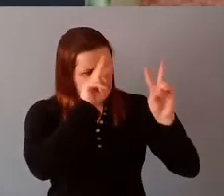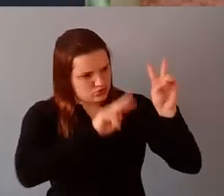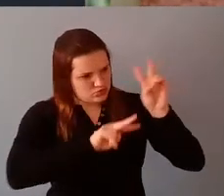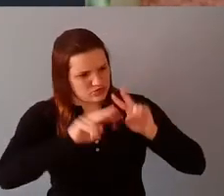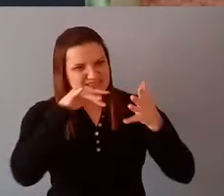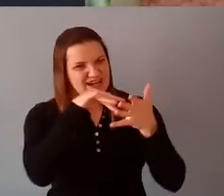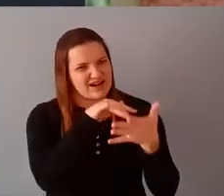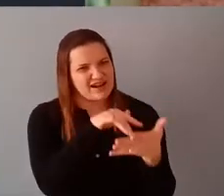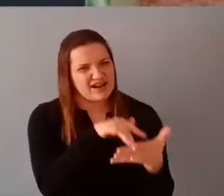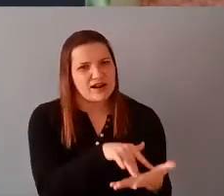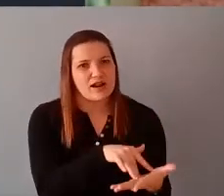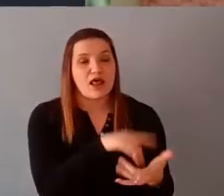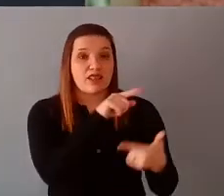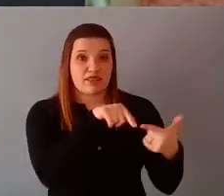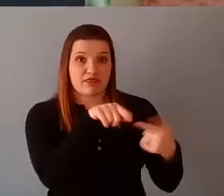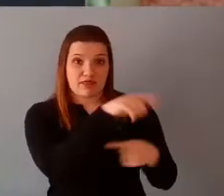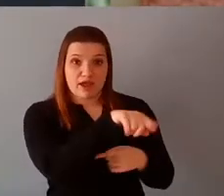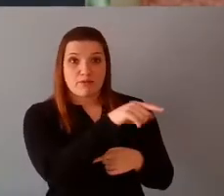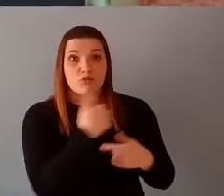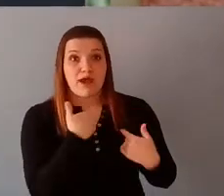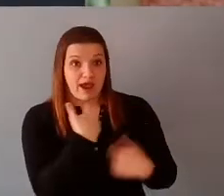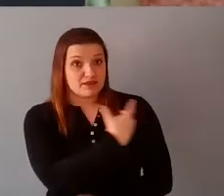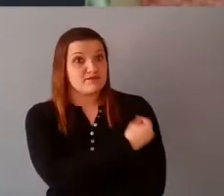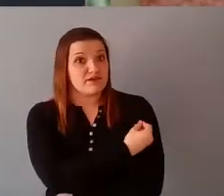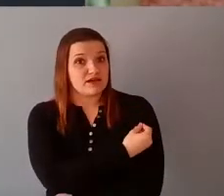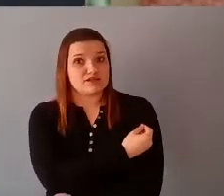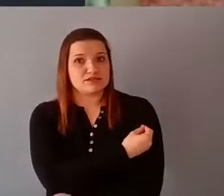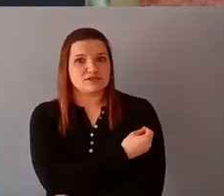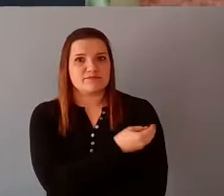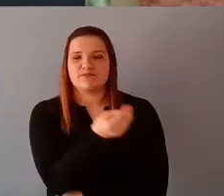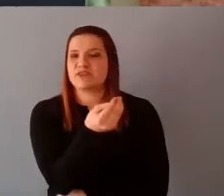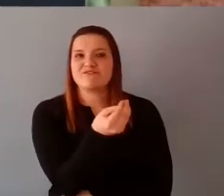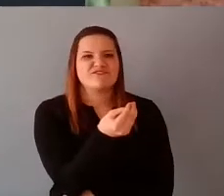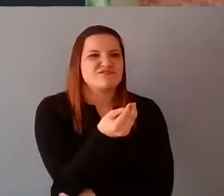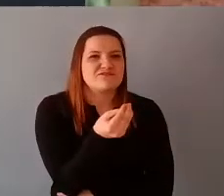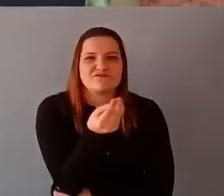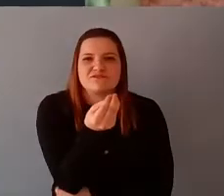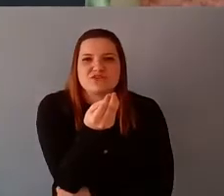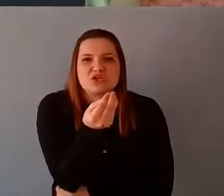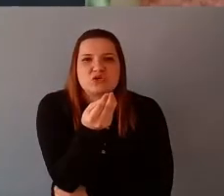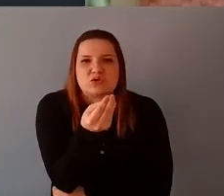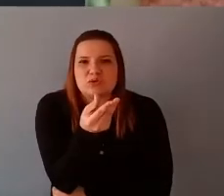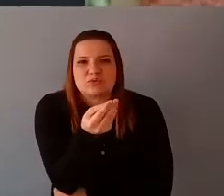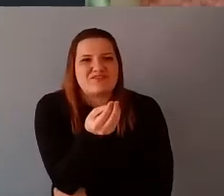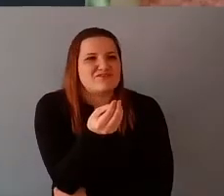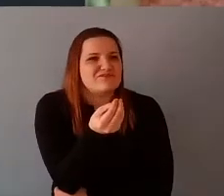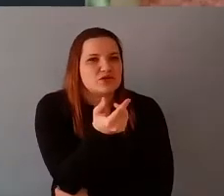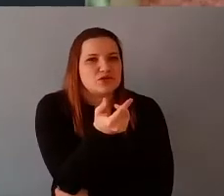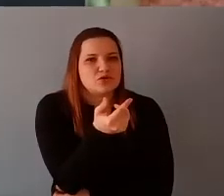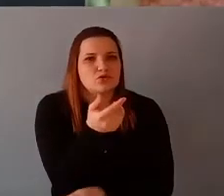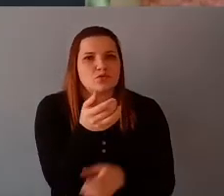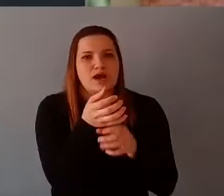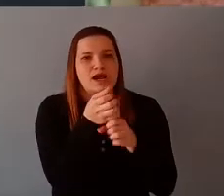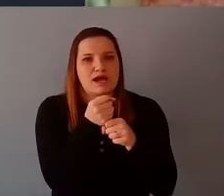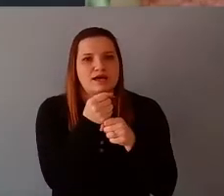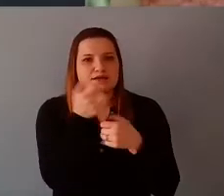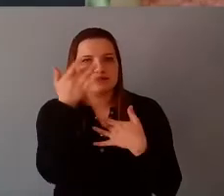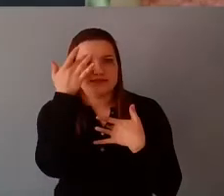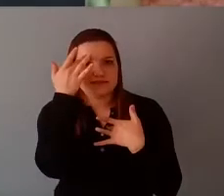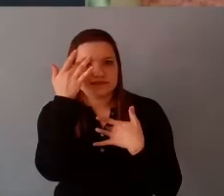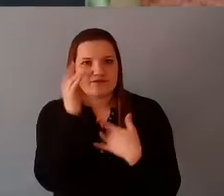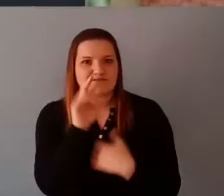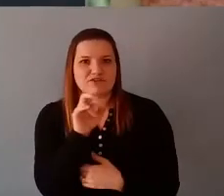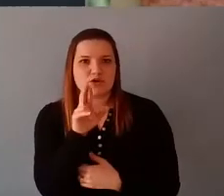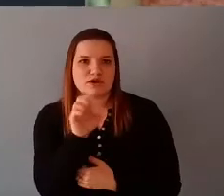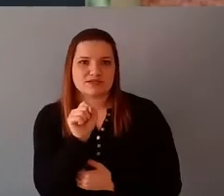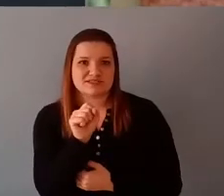those that got the vaccine, very few of them actually contracted the virus,